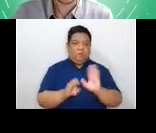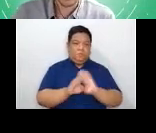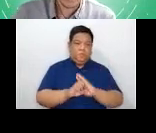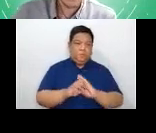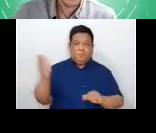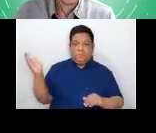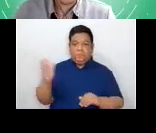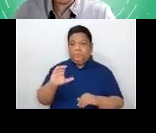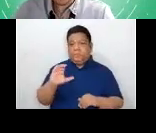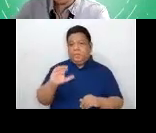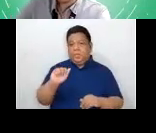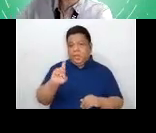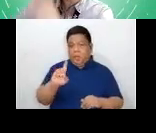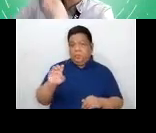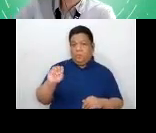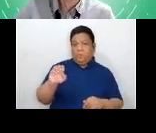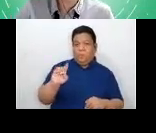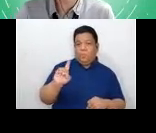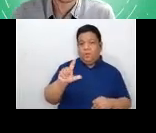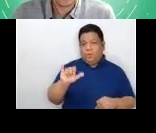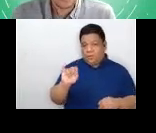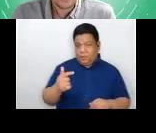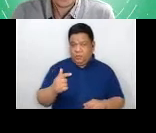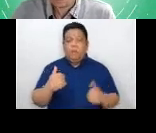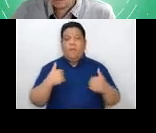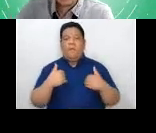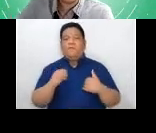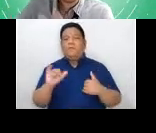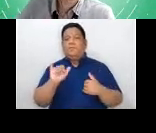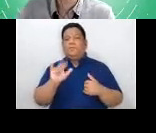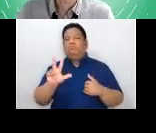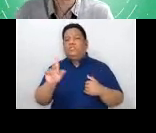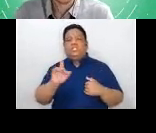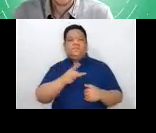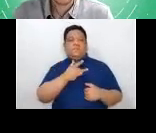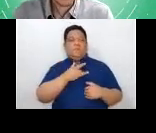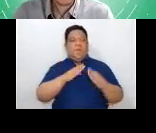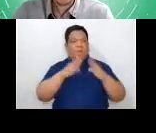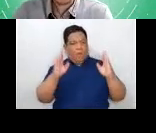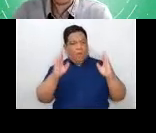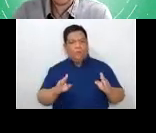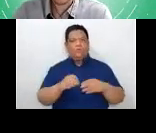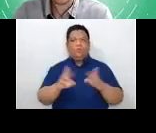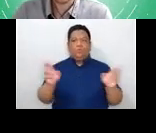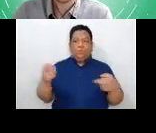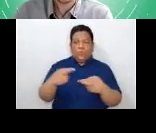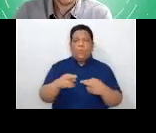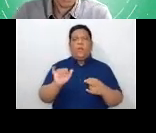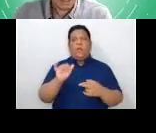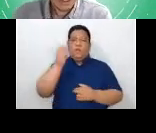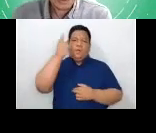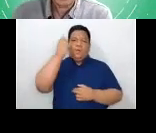CAD modeling, and they make you a 3D render of your house. They 3D render the room. And from there, you have a better understanding of